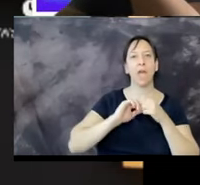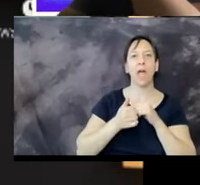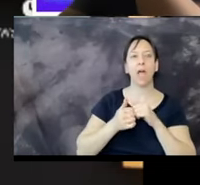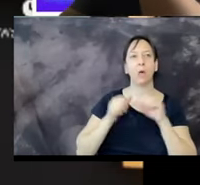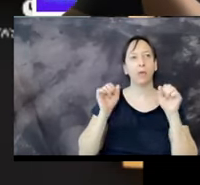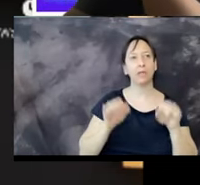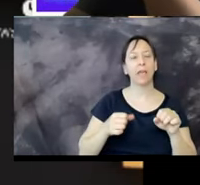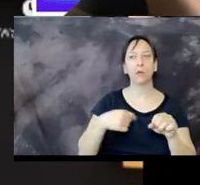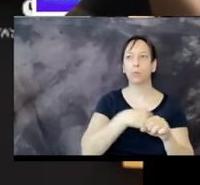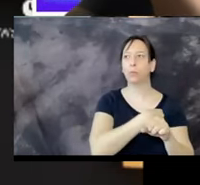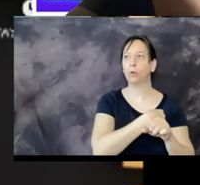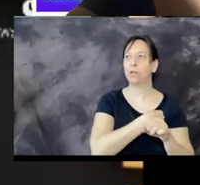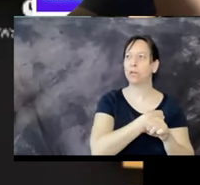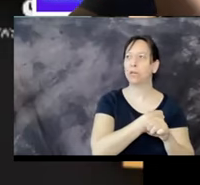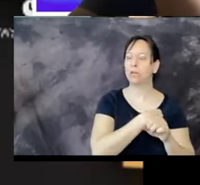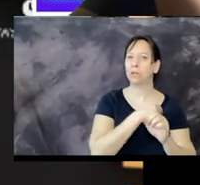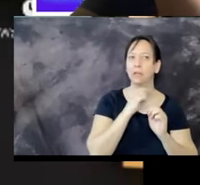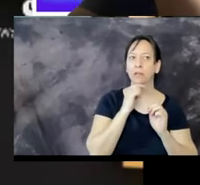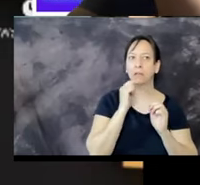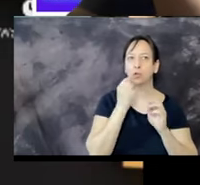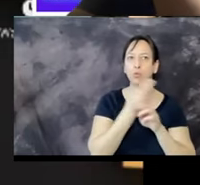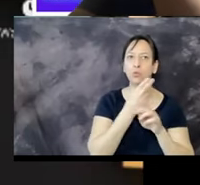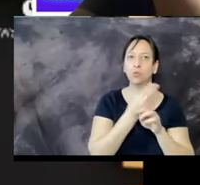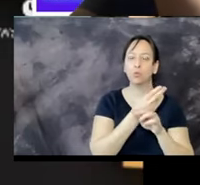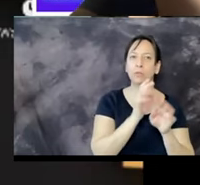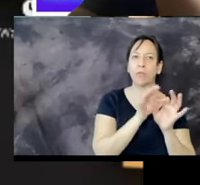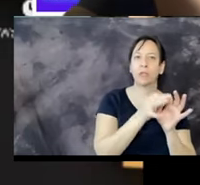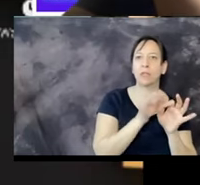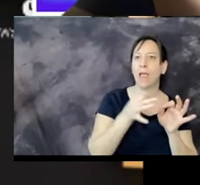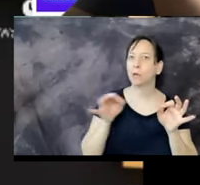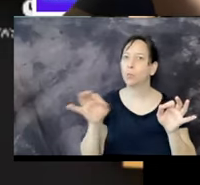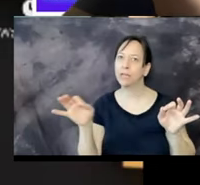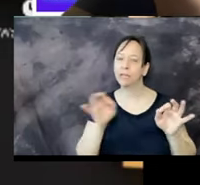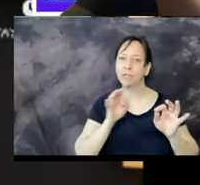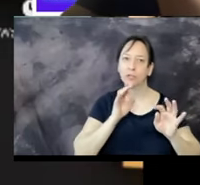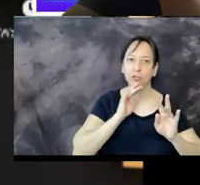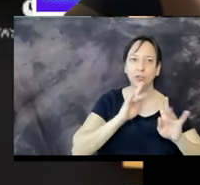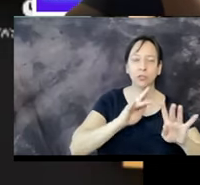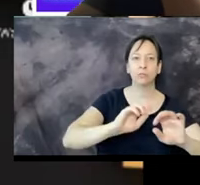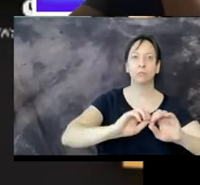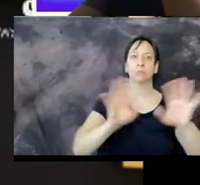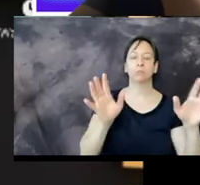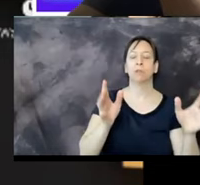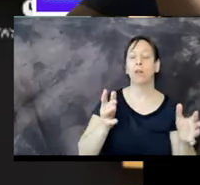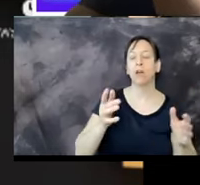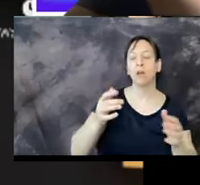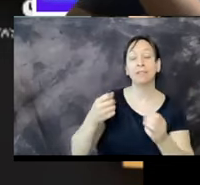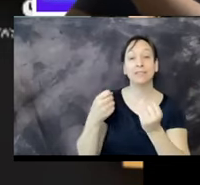How might we create and start using language that is easy for self-advocates to understand